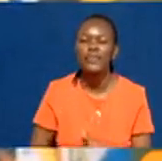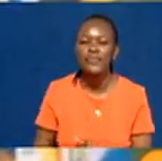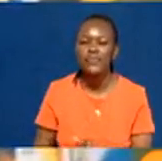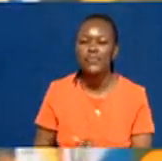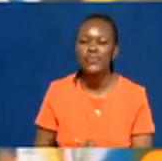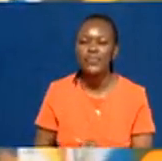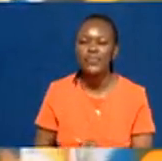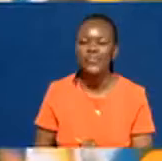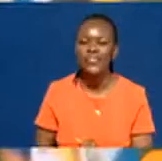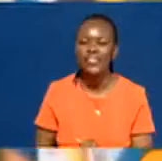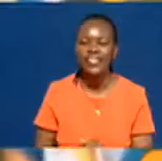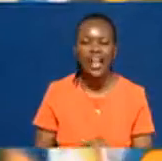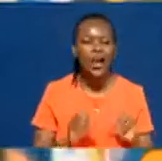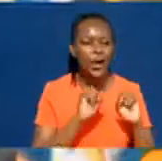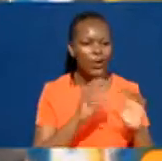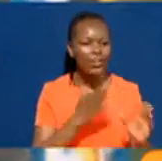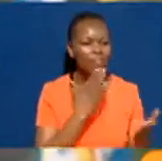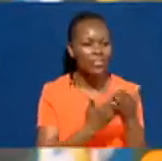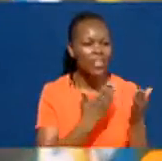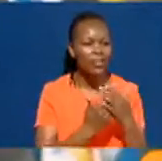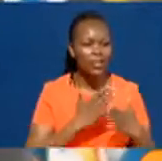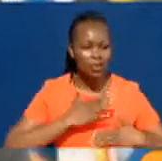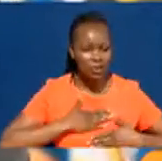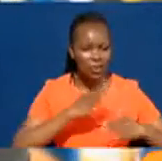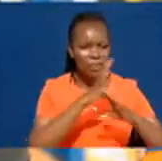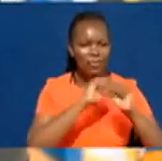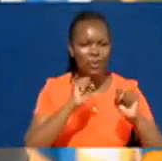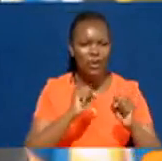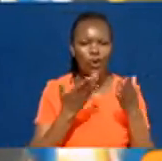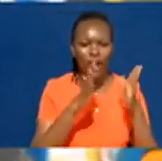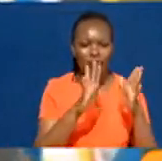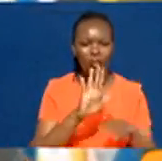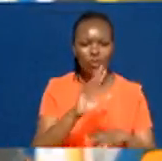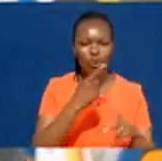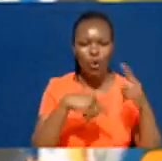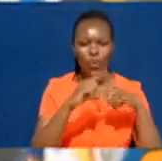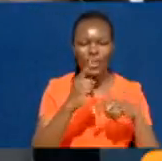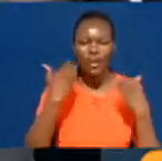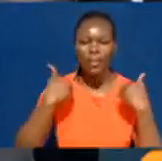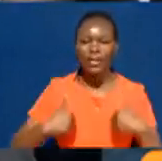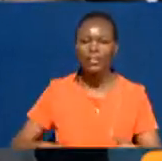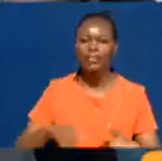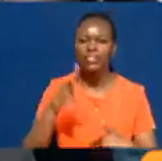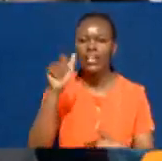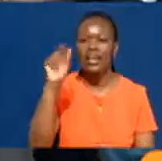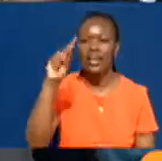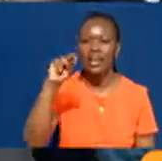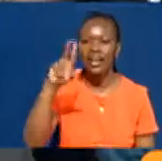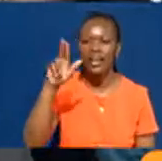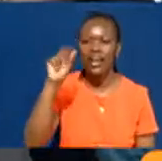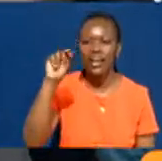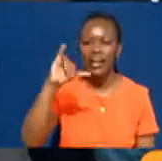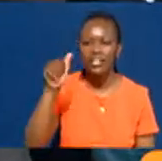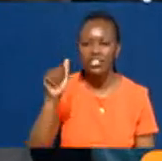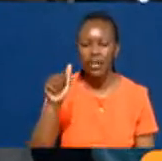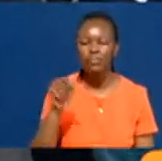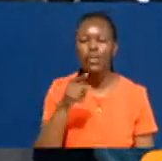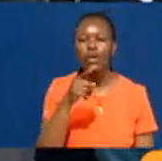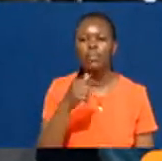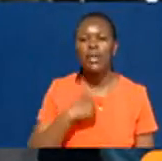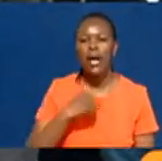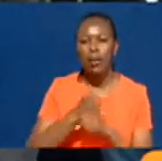Thank you so much, Your Excellency. Congratulations on your win. My name is Ibrahim Karanja. I work for NTV. Yes, you have repeatedly